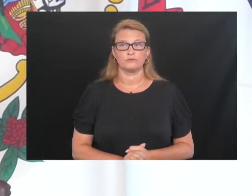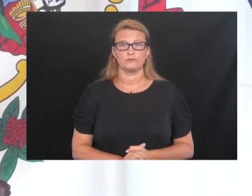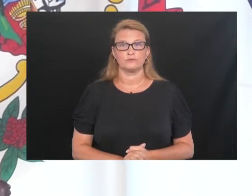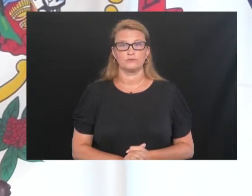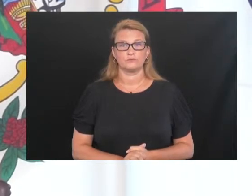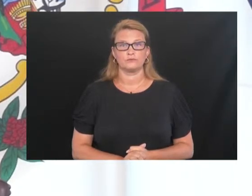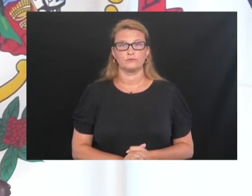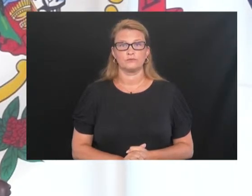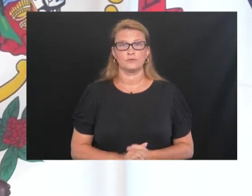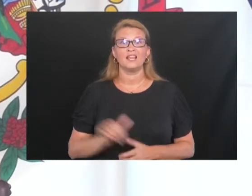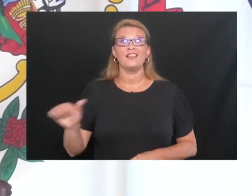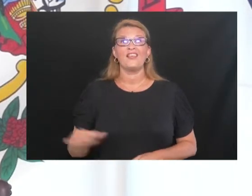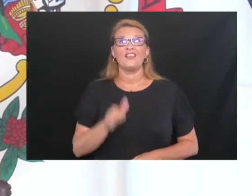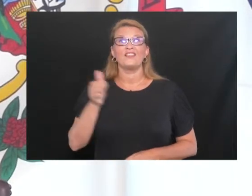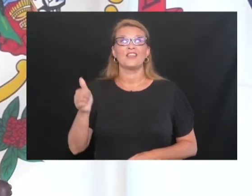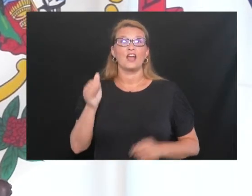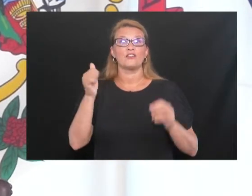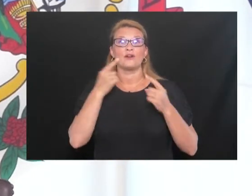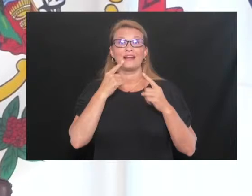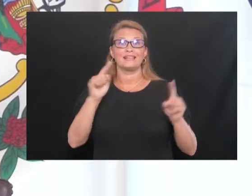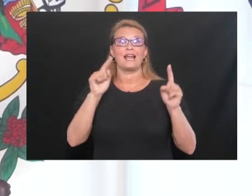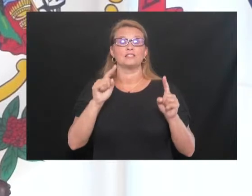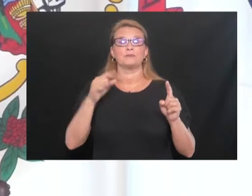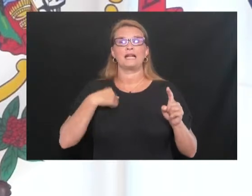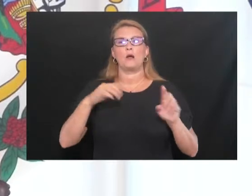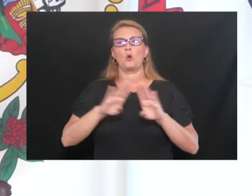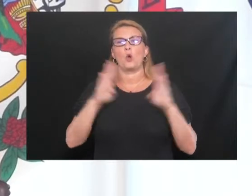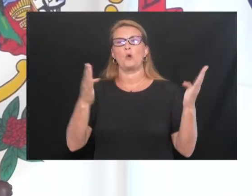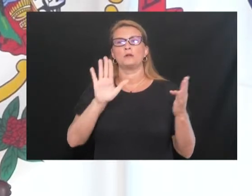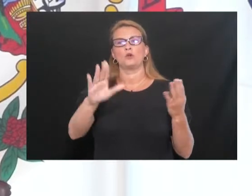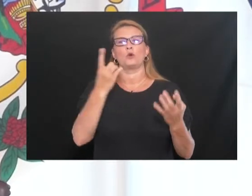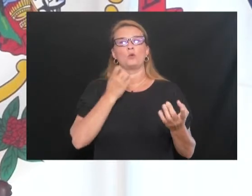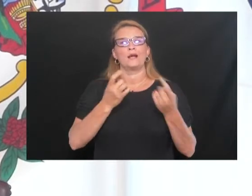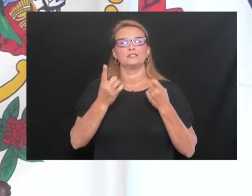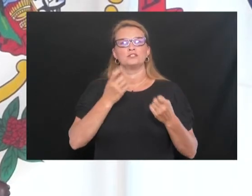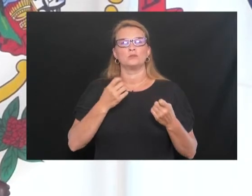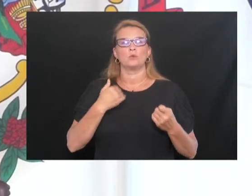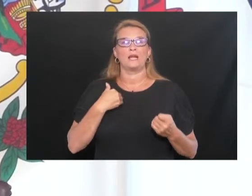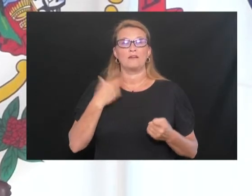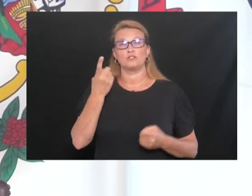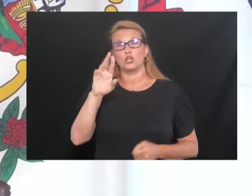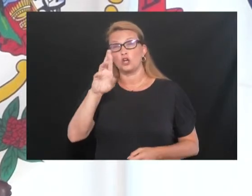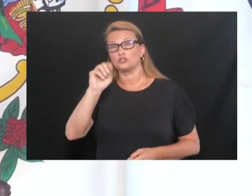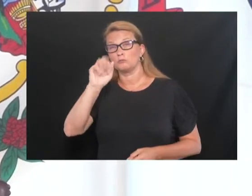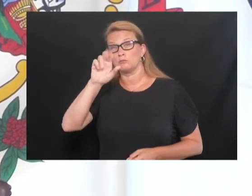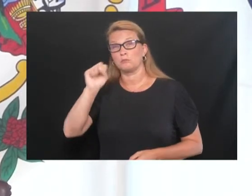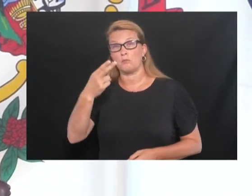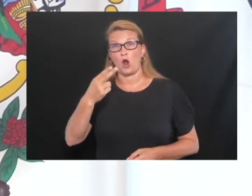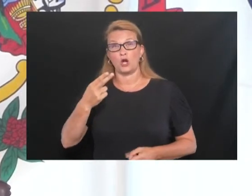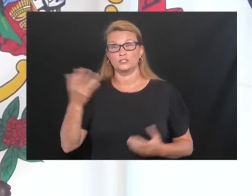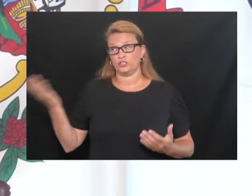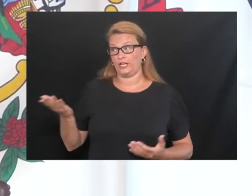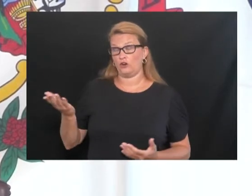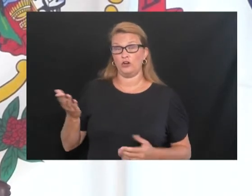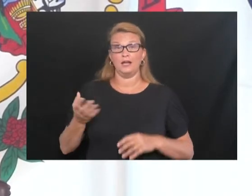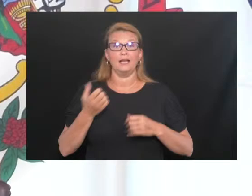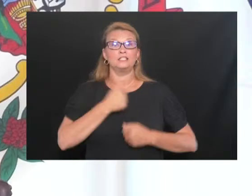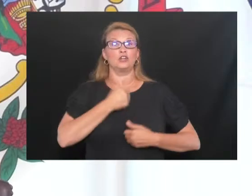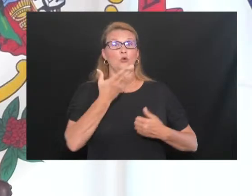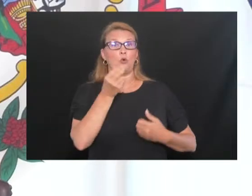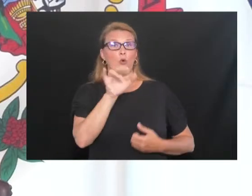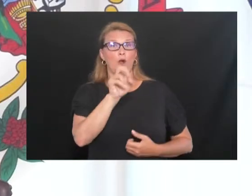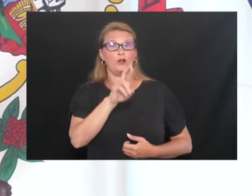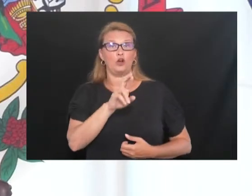other announcements. Then I'll open it up to your questions and everything. And like I said, we've got Dr. Marsh on my right now. We've got General Hoyer